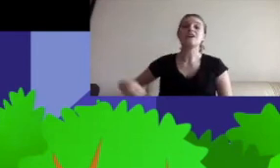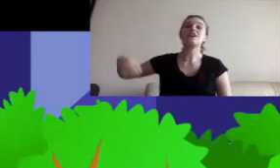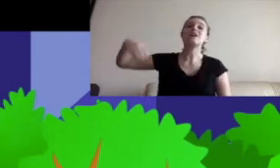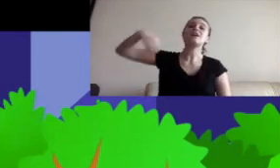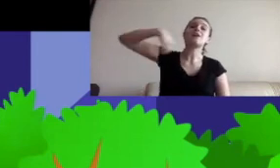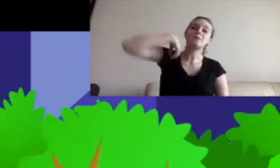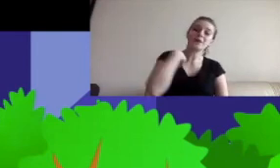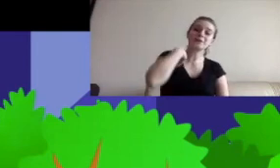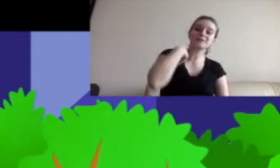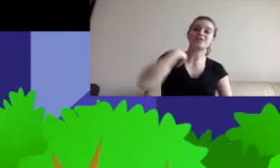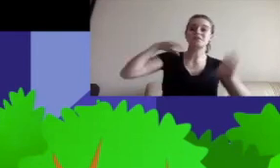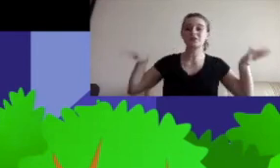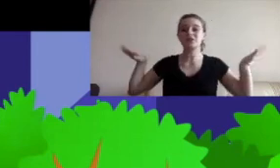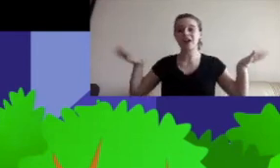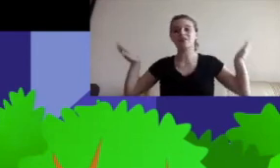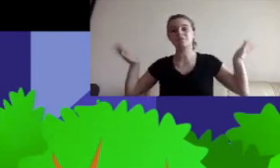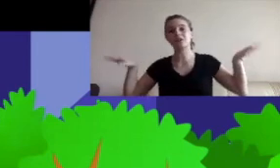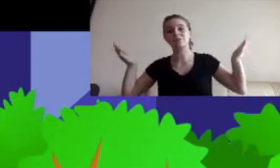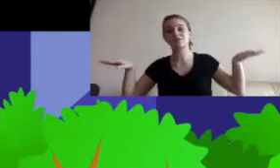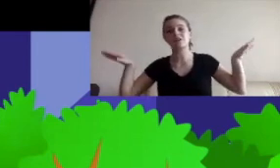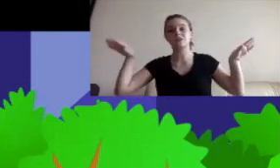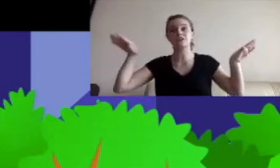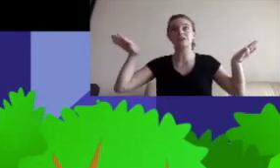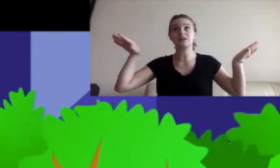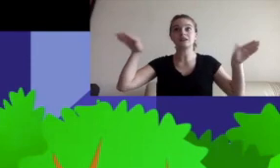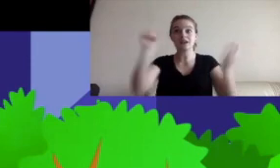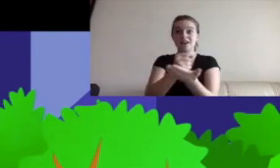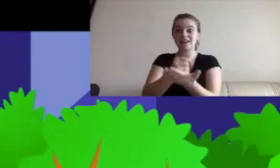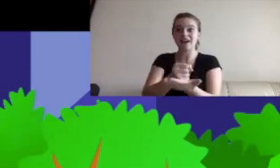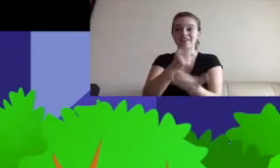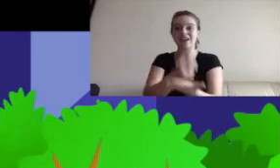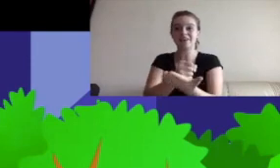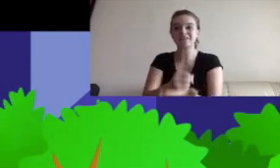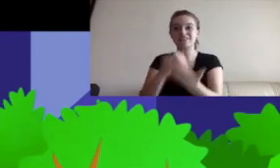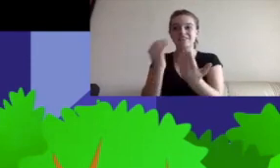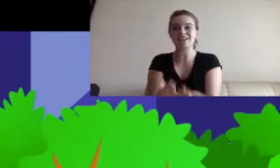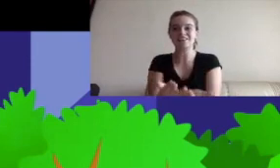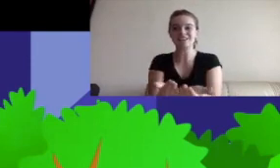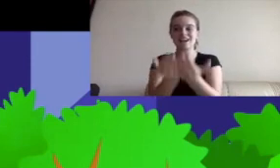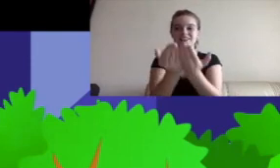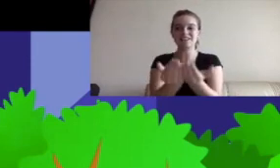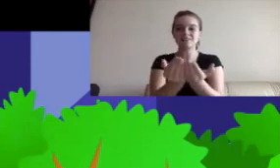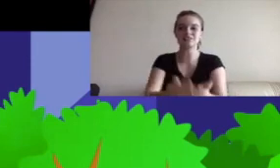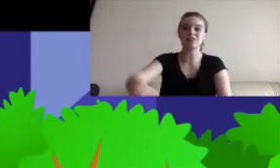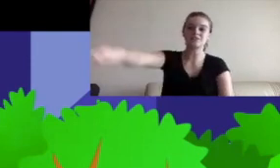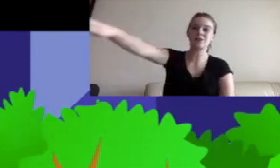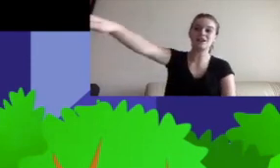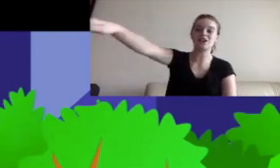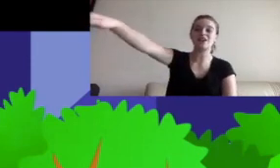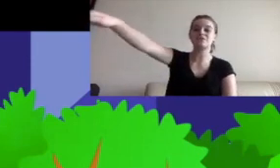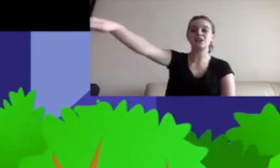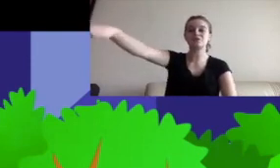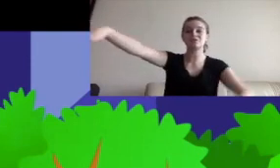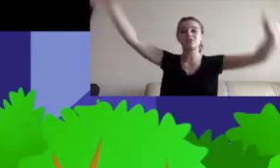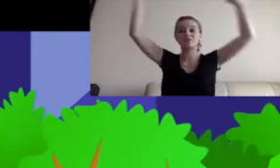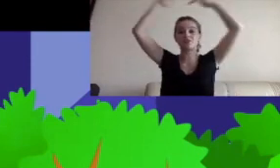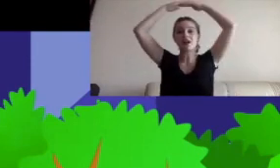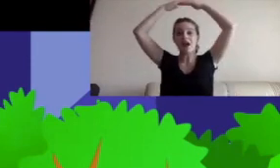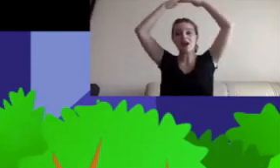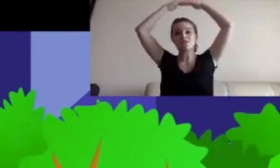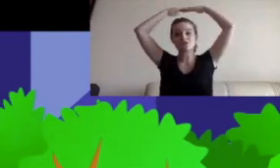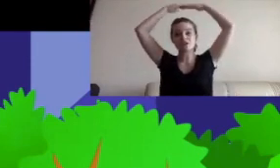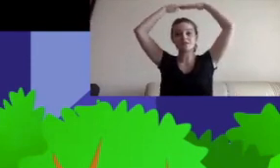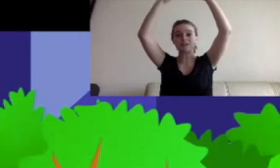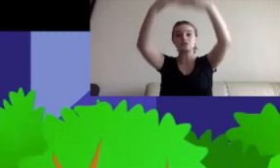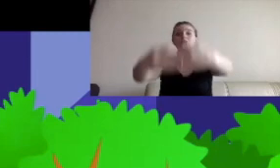The wing was on the bird and the bird was on the egg and the egg was in the nest and the nest was on the branch and the branch was on the